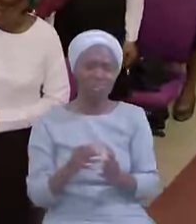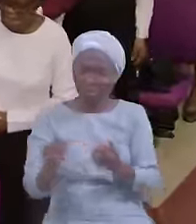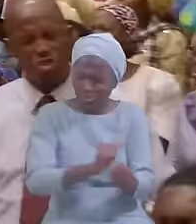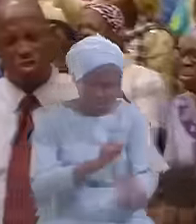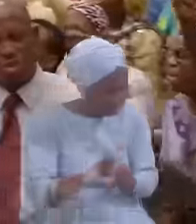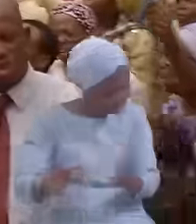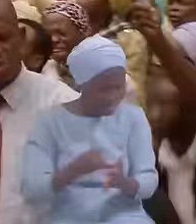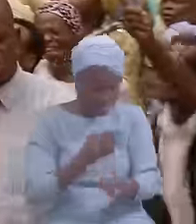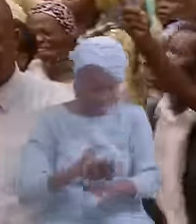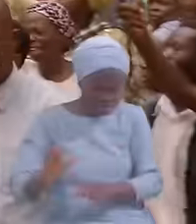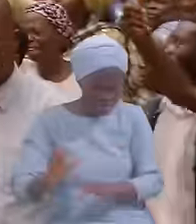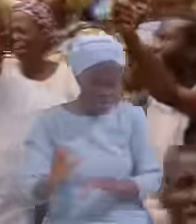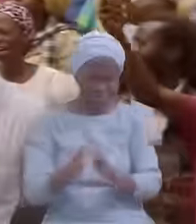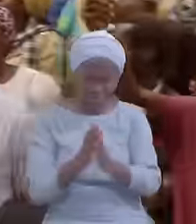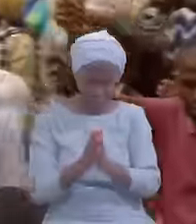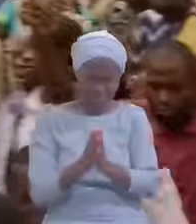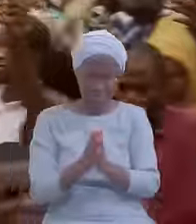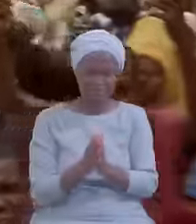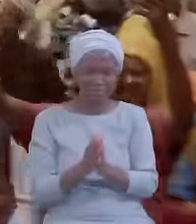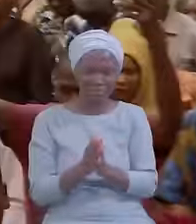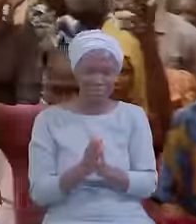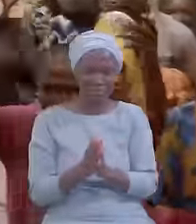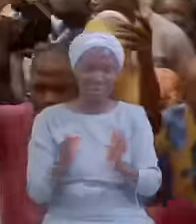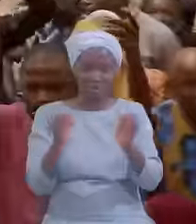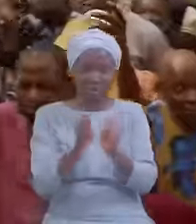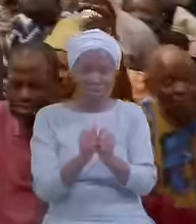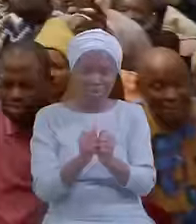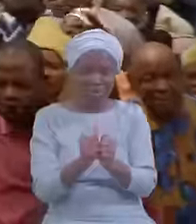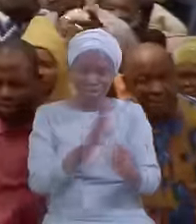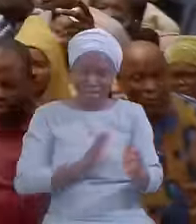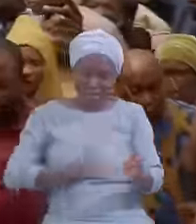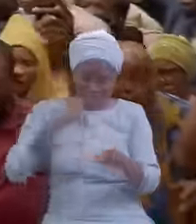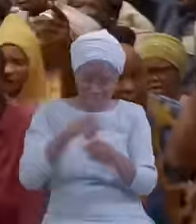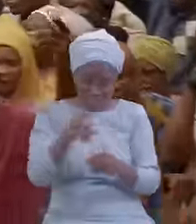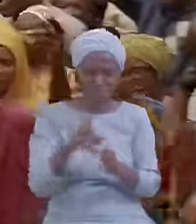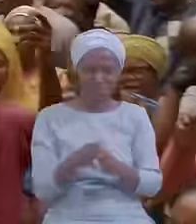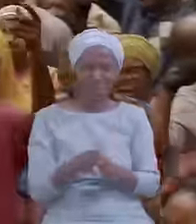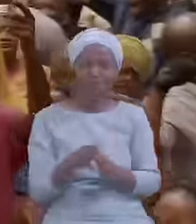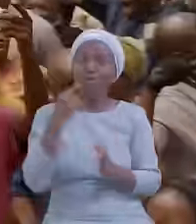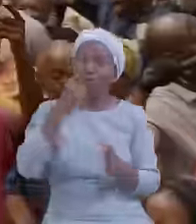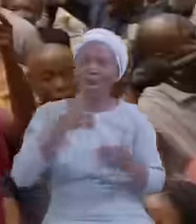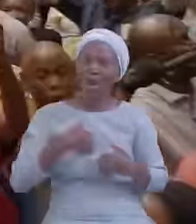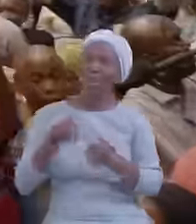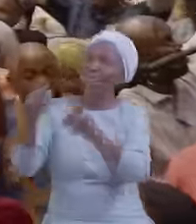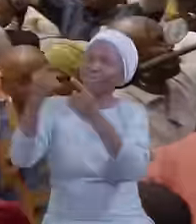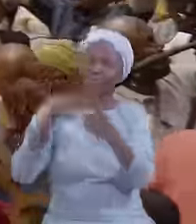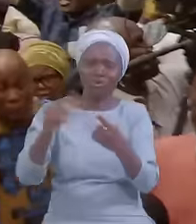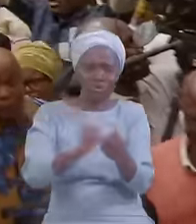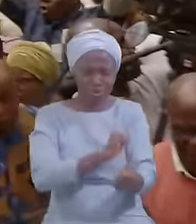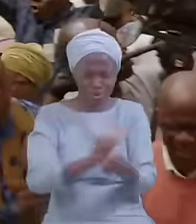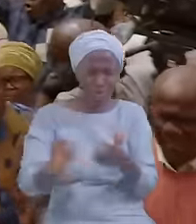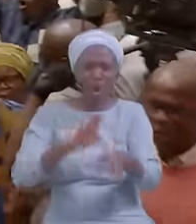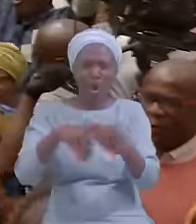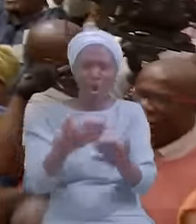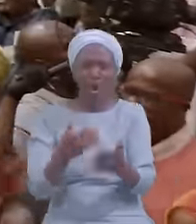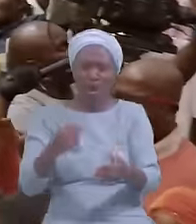Destroy it. But Christ in you was come to destroy all